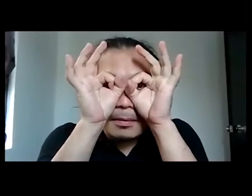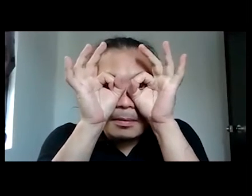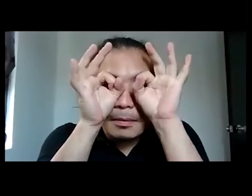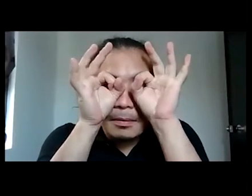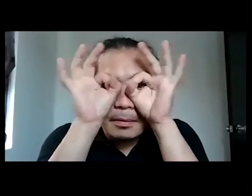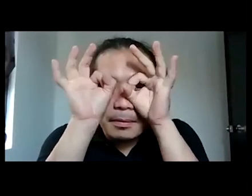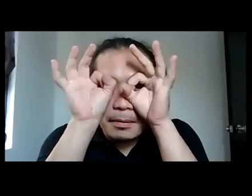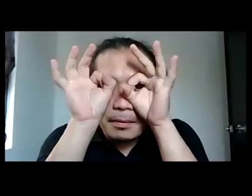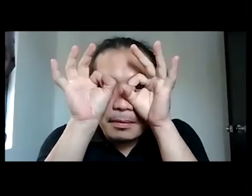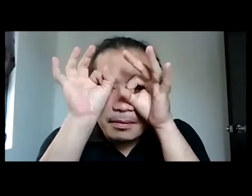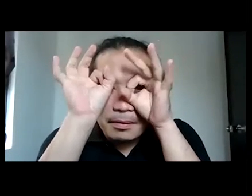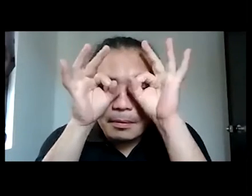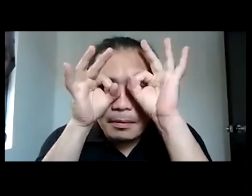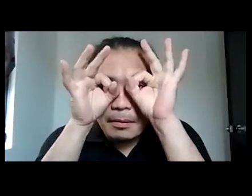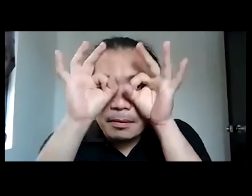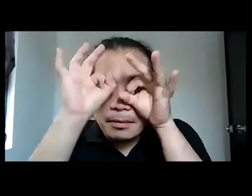Can you